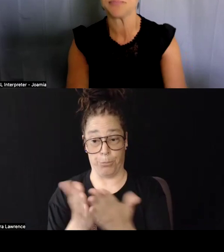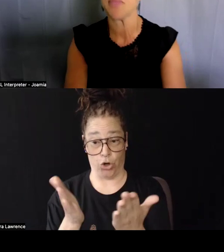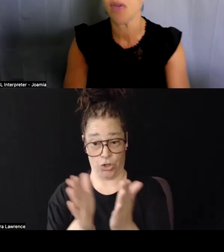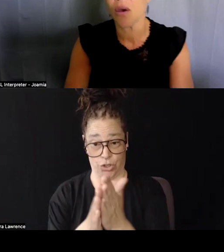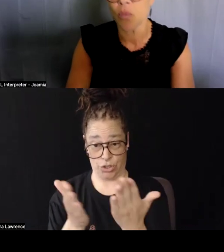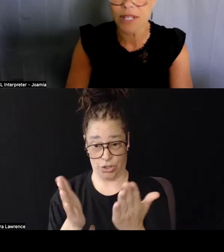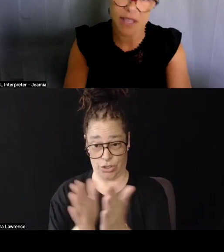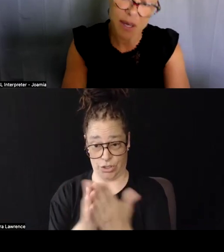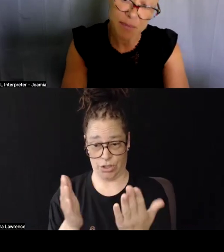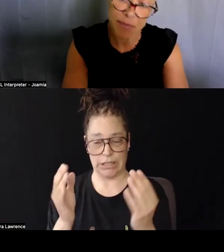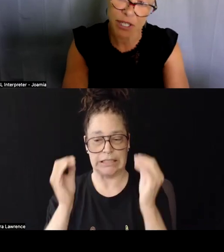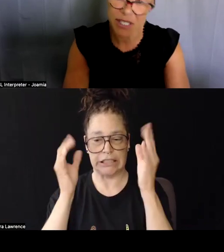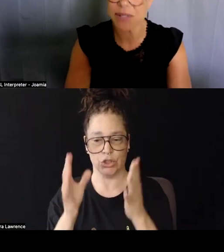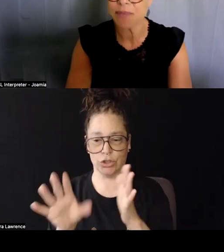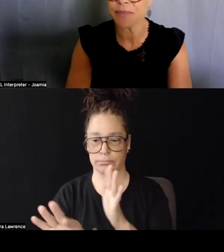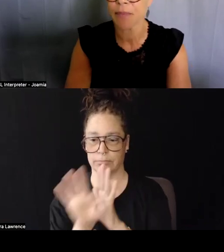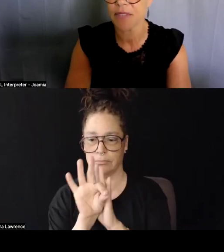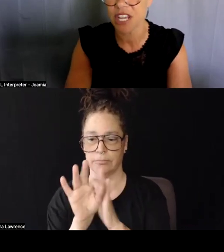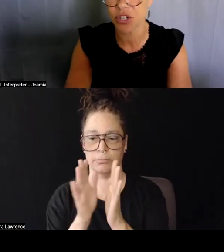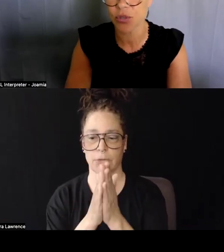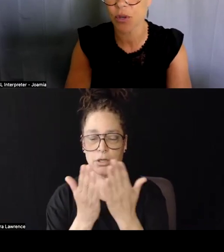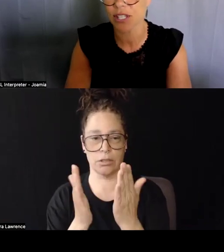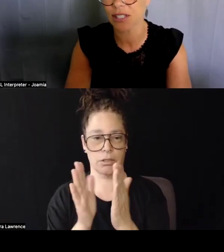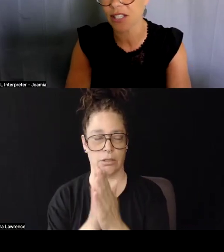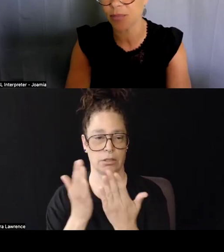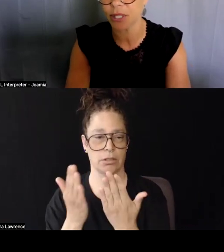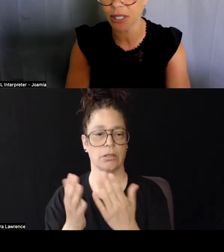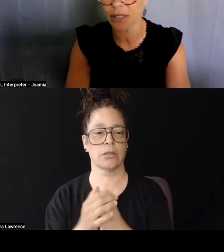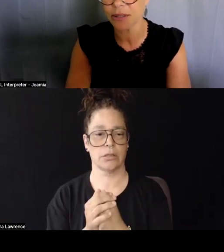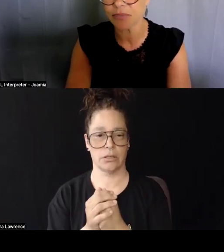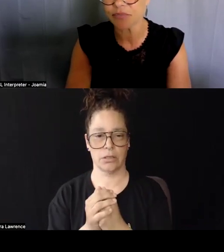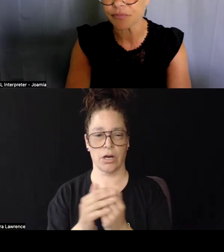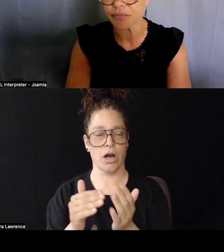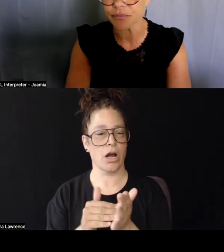program. We've seen them in books. Teachers will select a book,